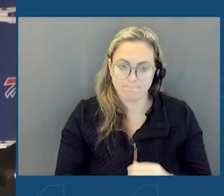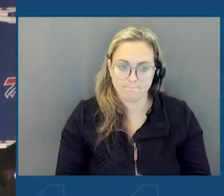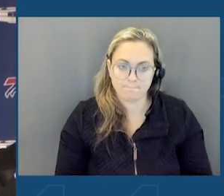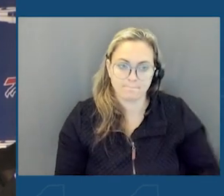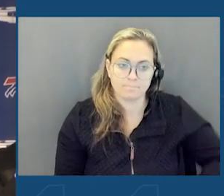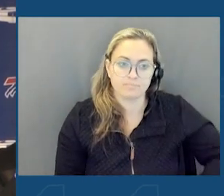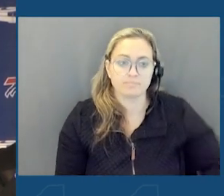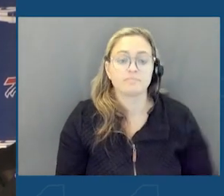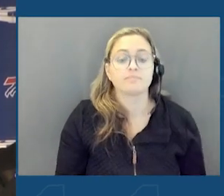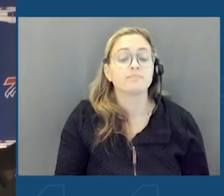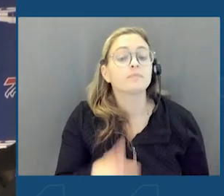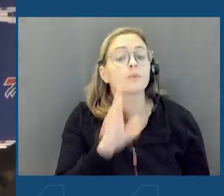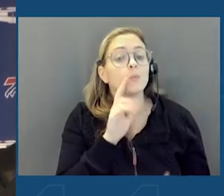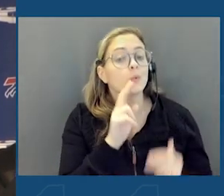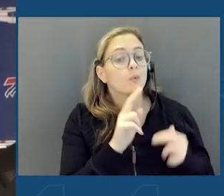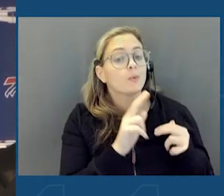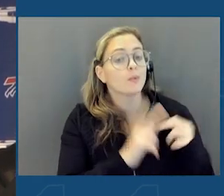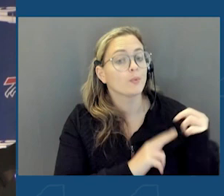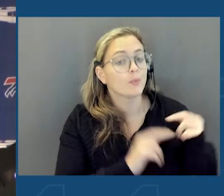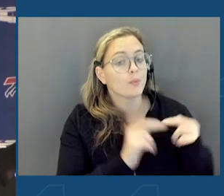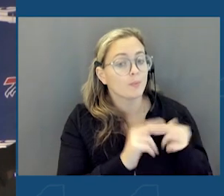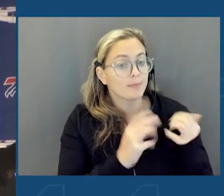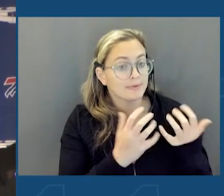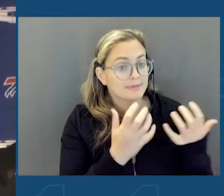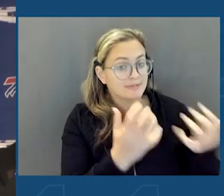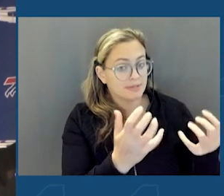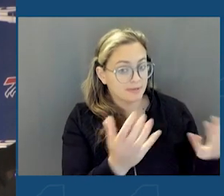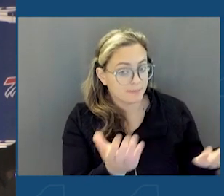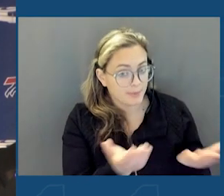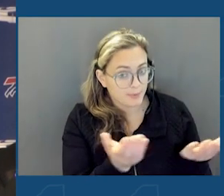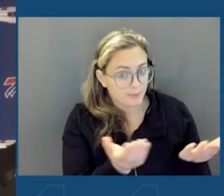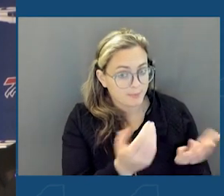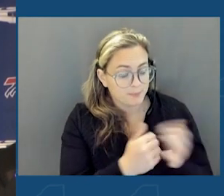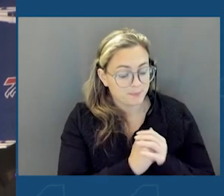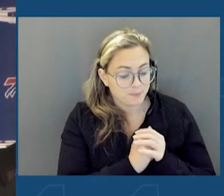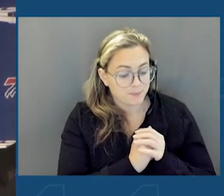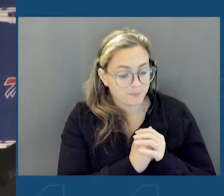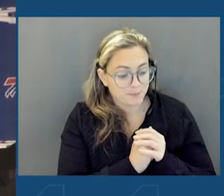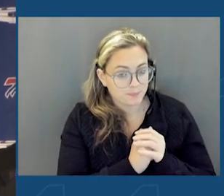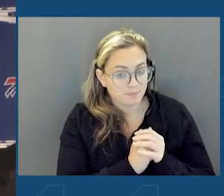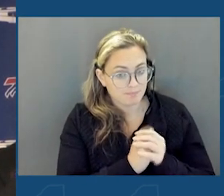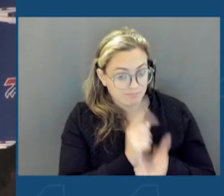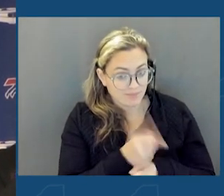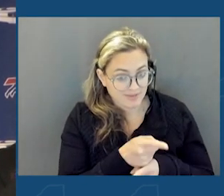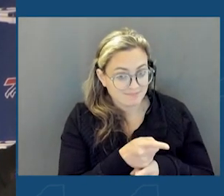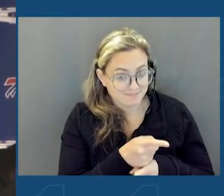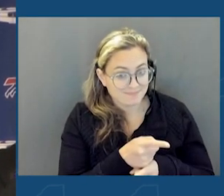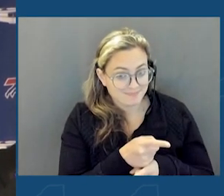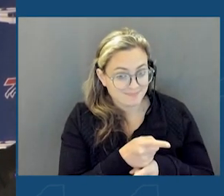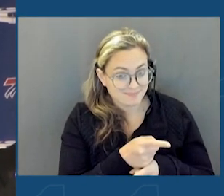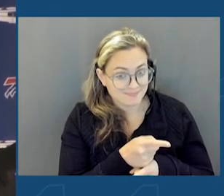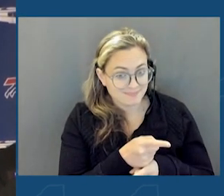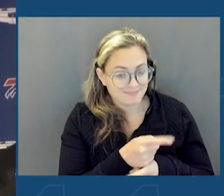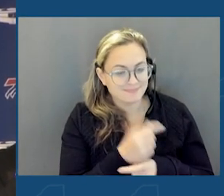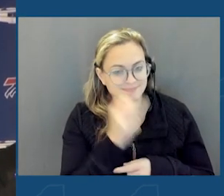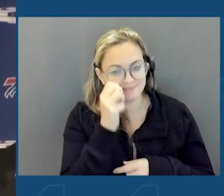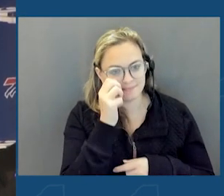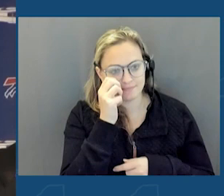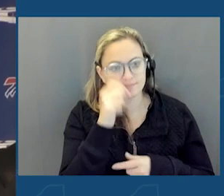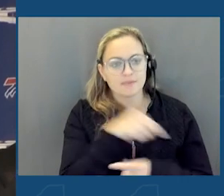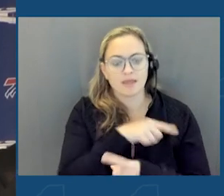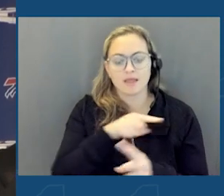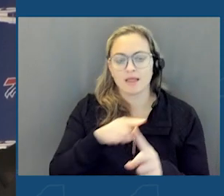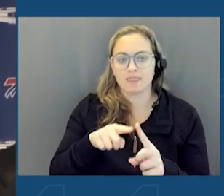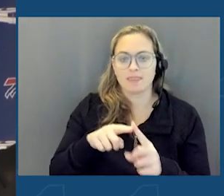We're going to build a stadium here, right? And we're going to